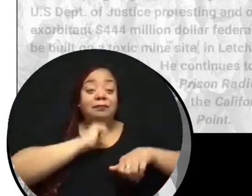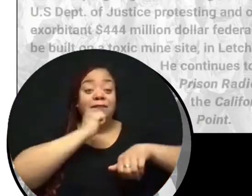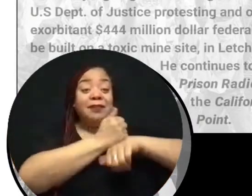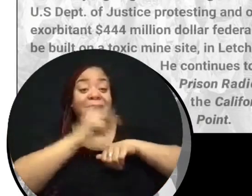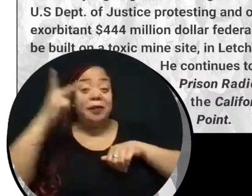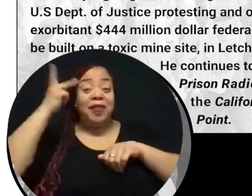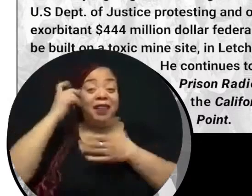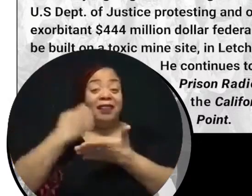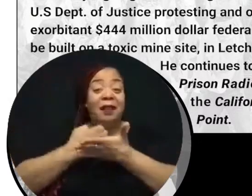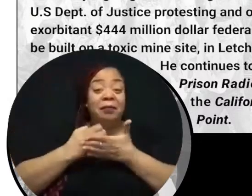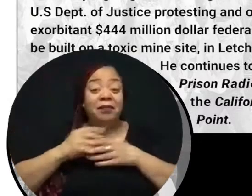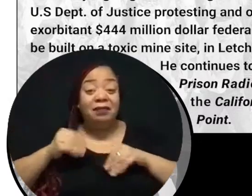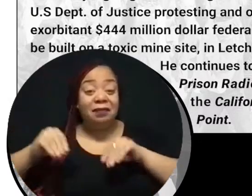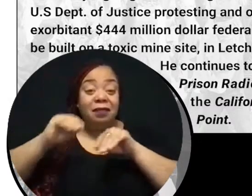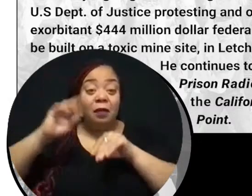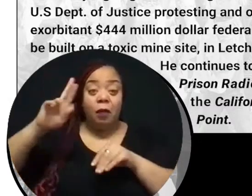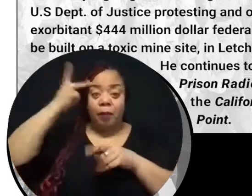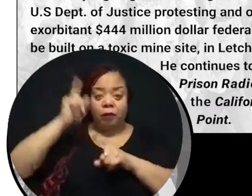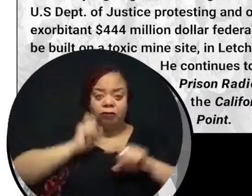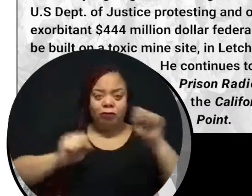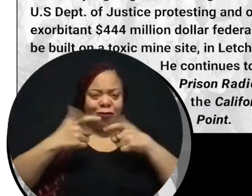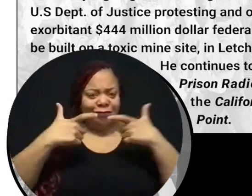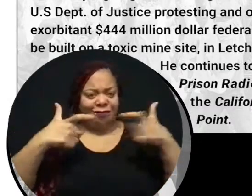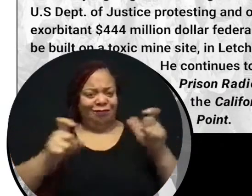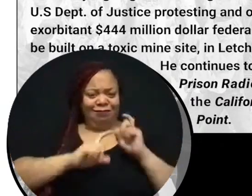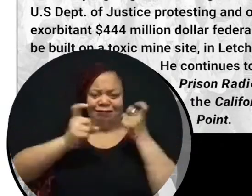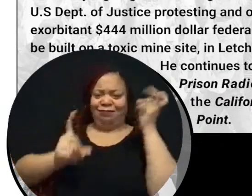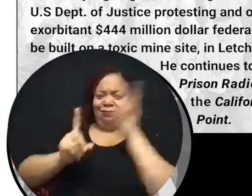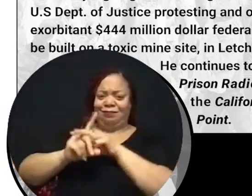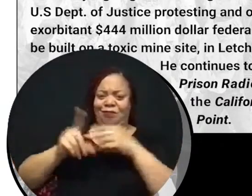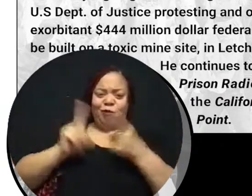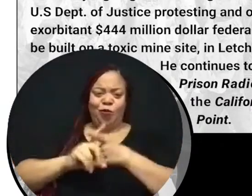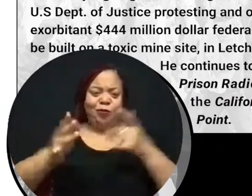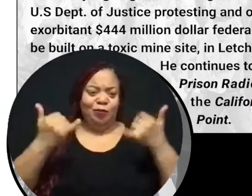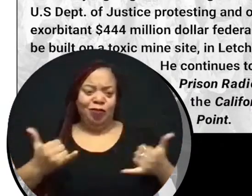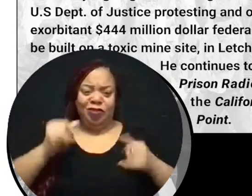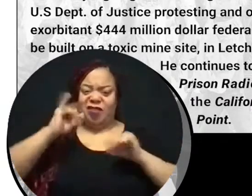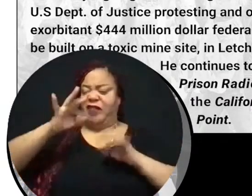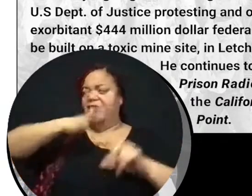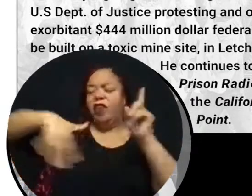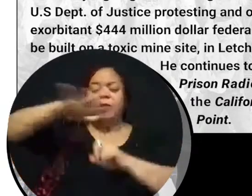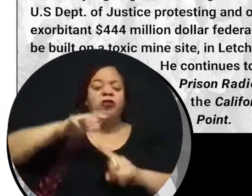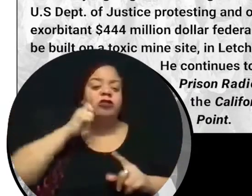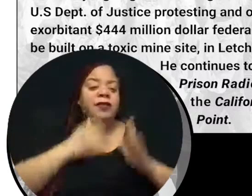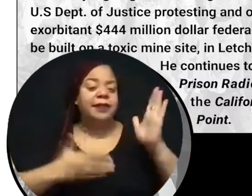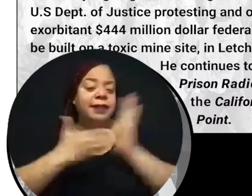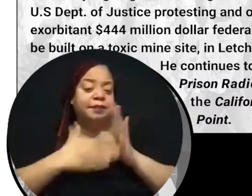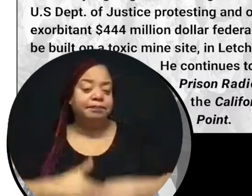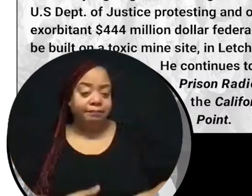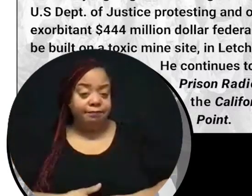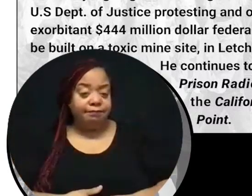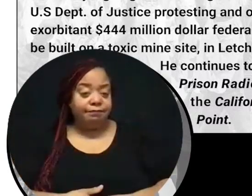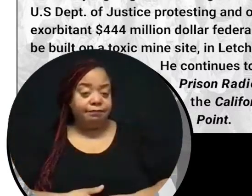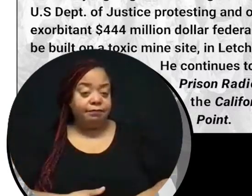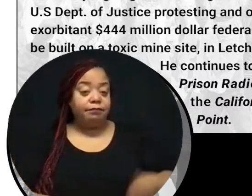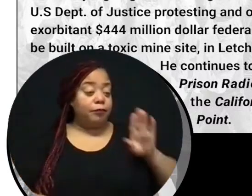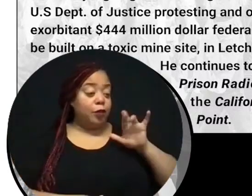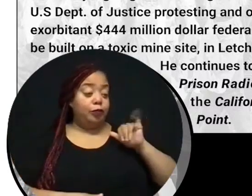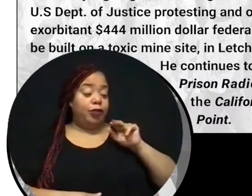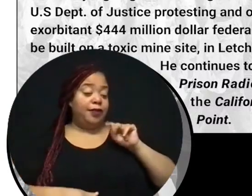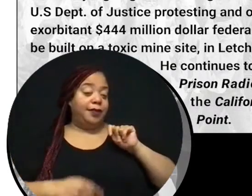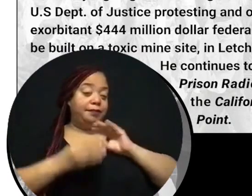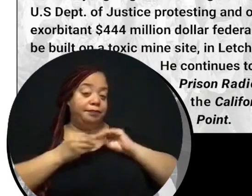To give you an idea of where I'm geographically located, I'm in the thick of the eastern anthracite region of